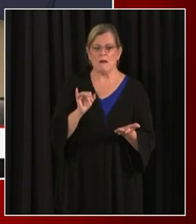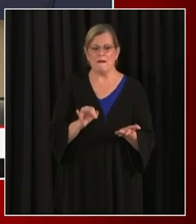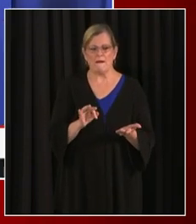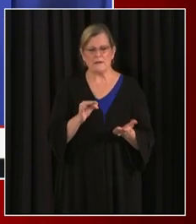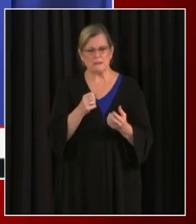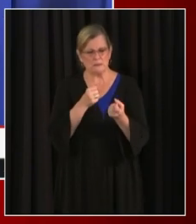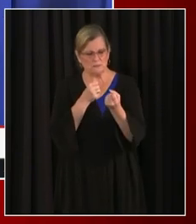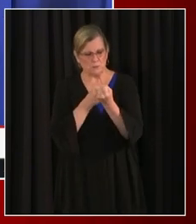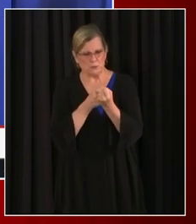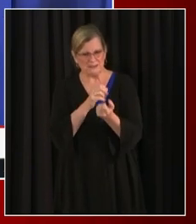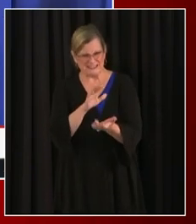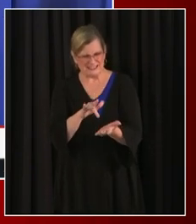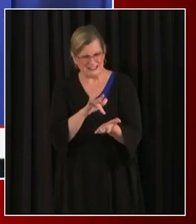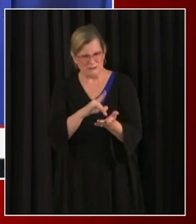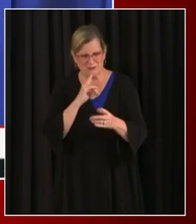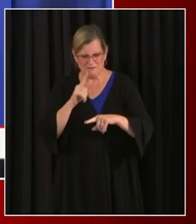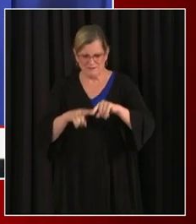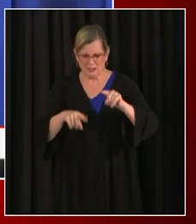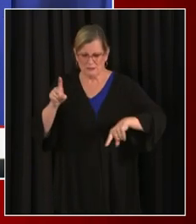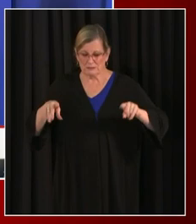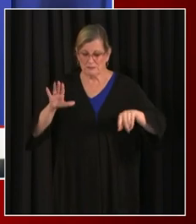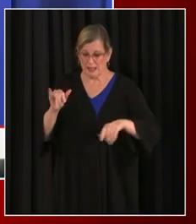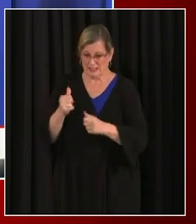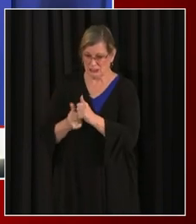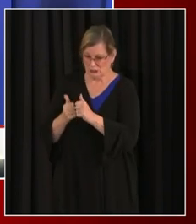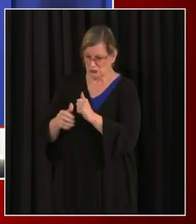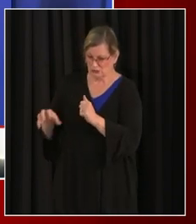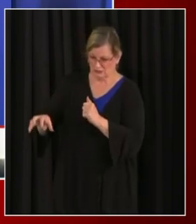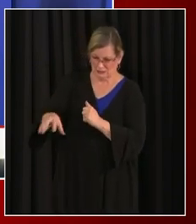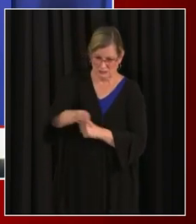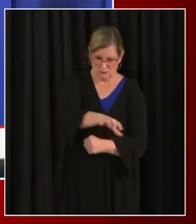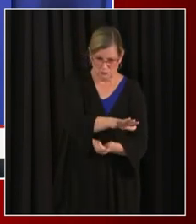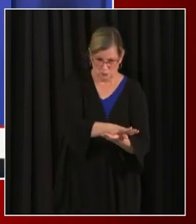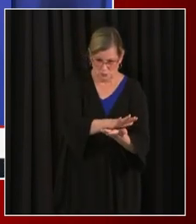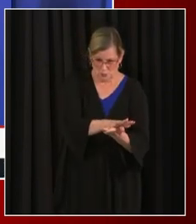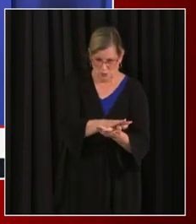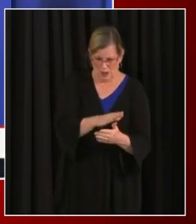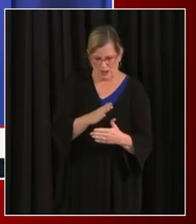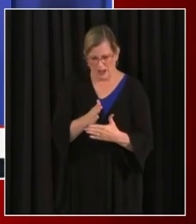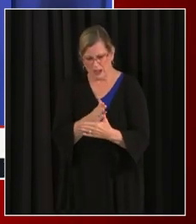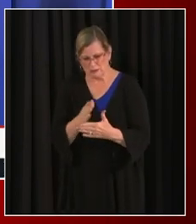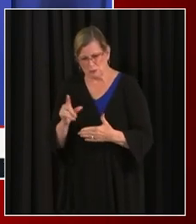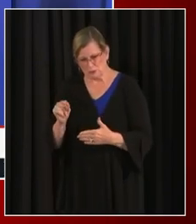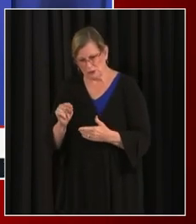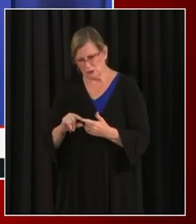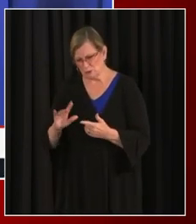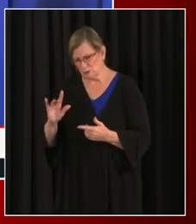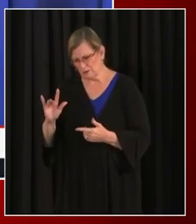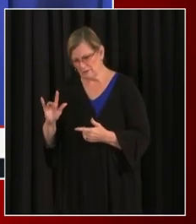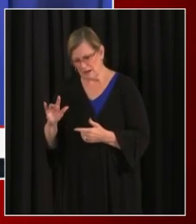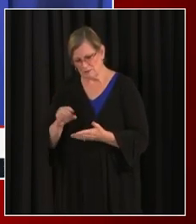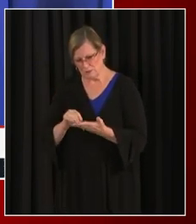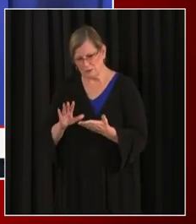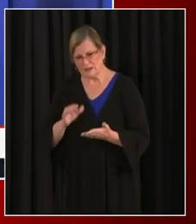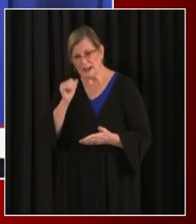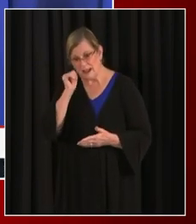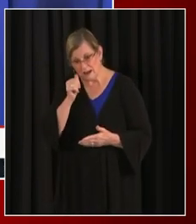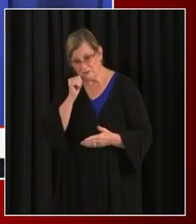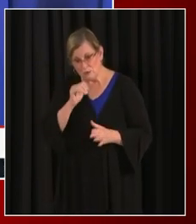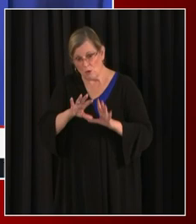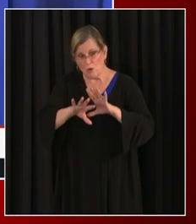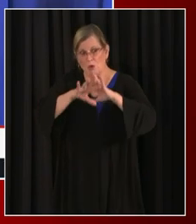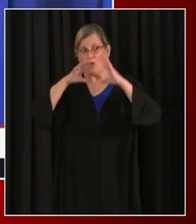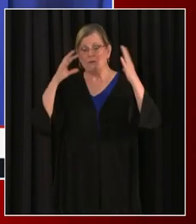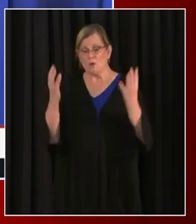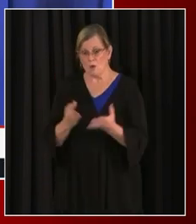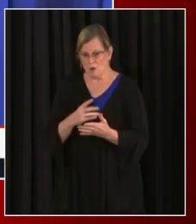school. On average, they'll serve about anywhere from 20 to 50 students a day, and the overall program could be